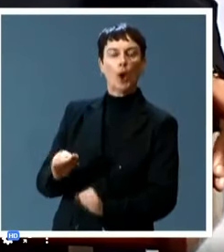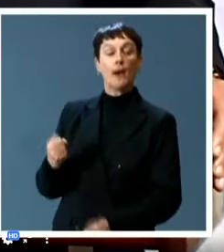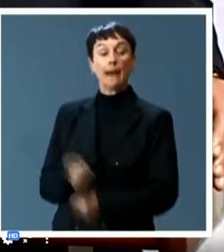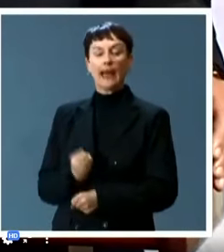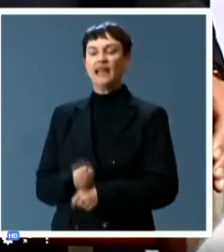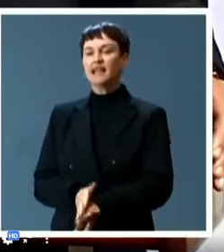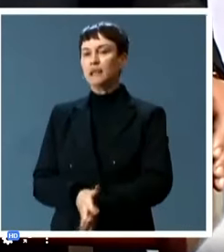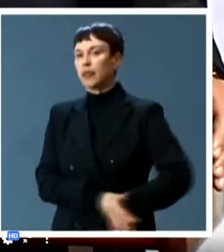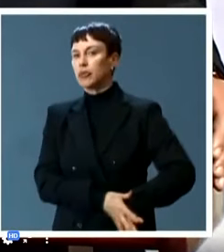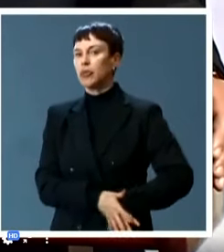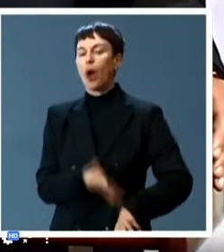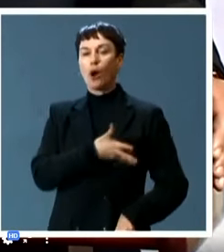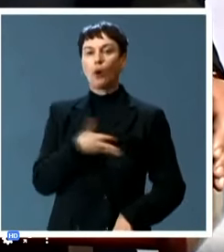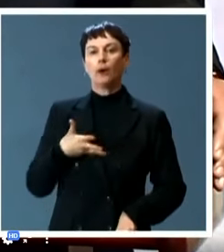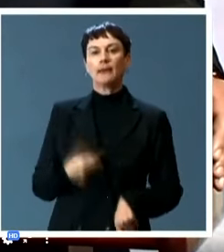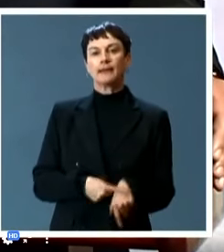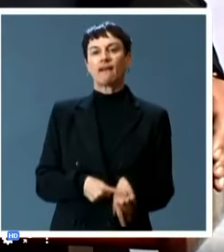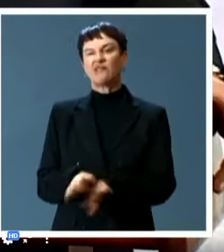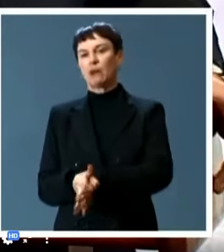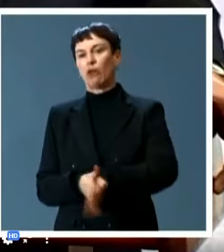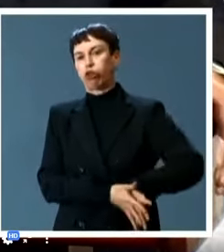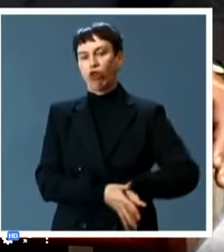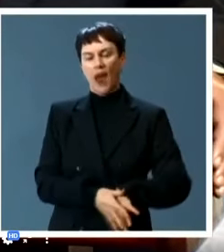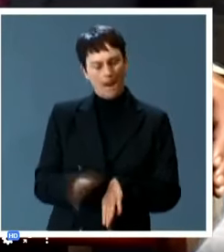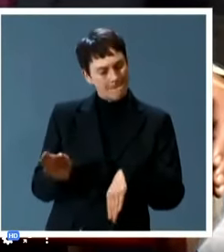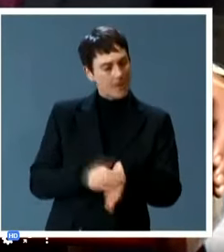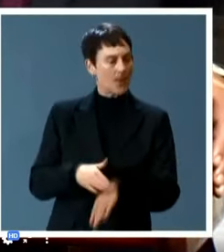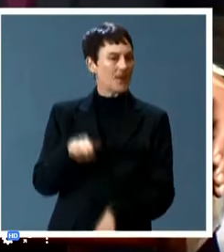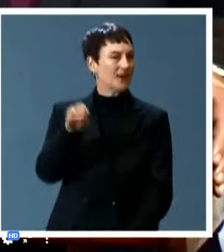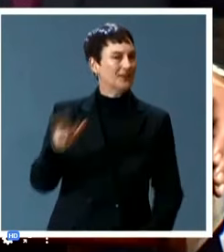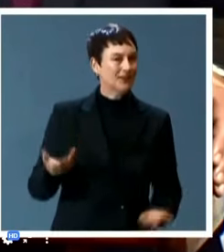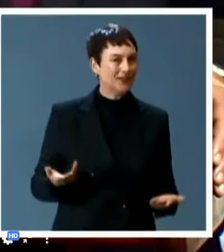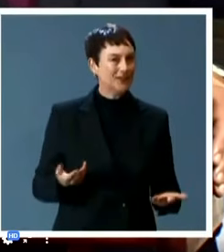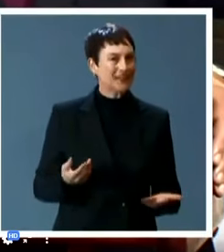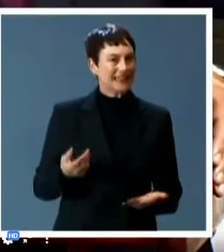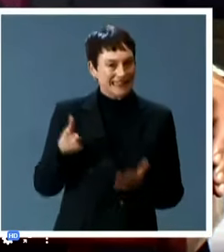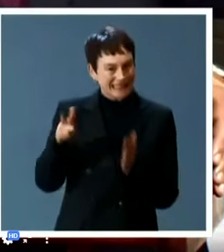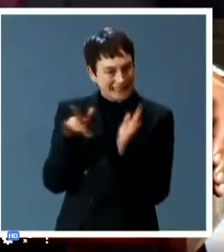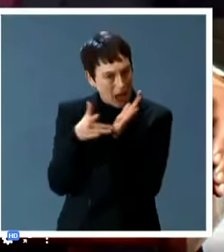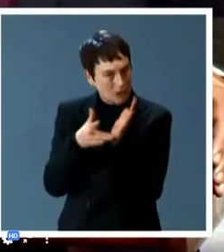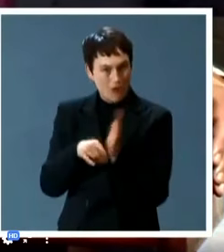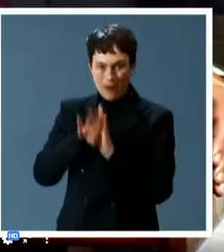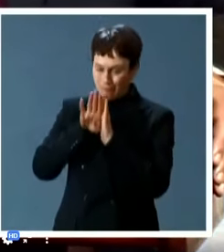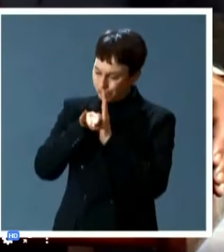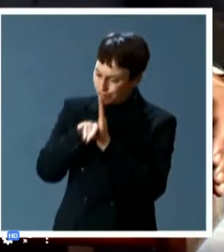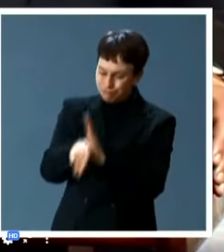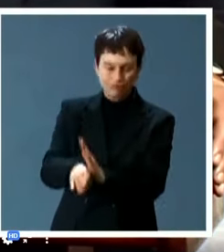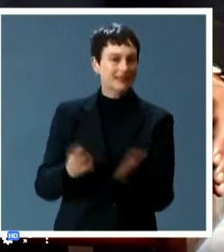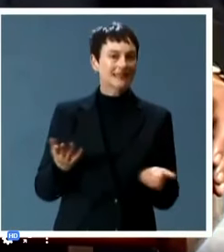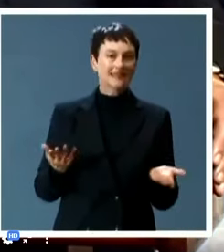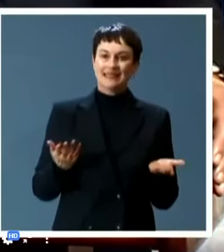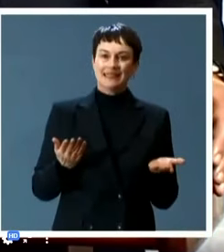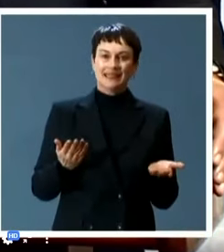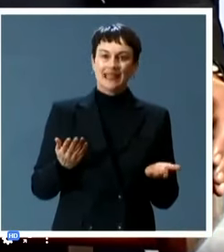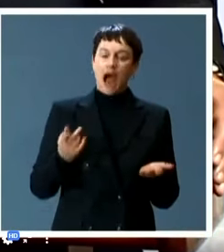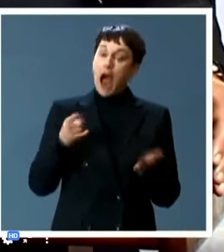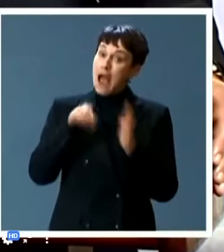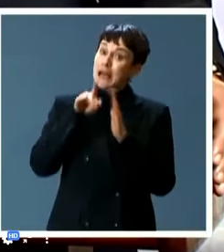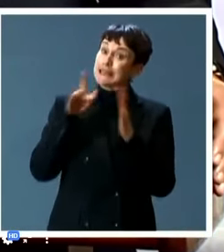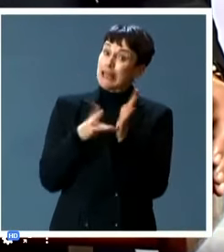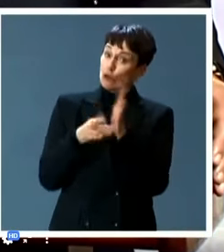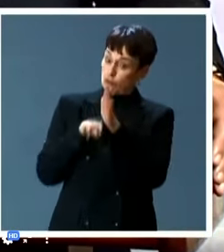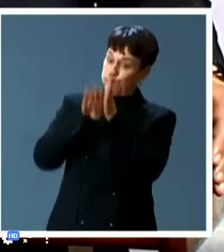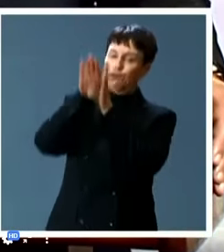racial discrimination. The digital divide reinforces social and economic divides from literacy to